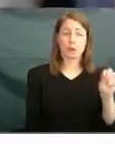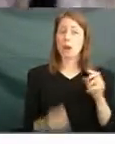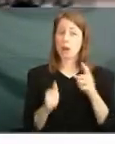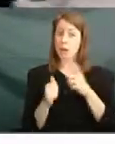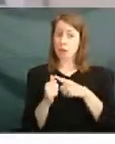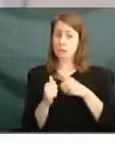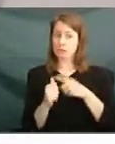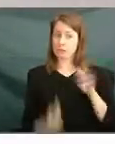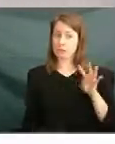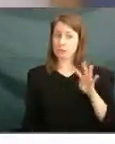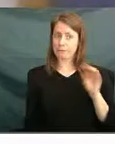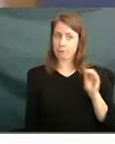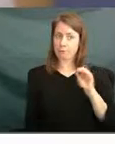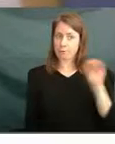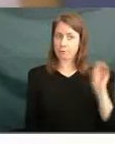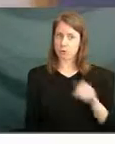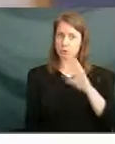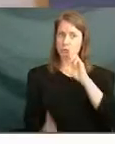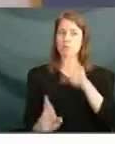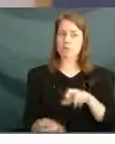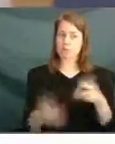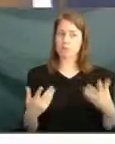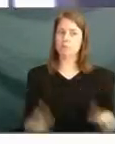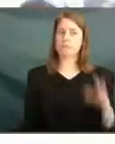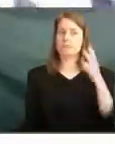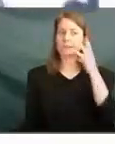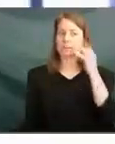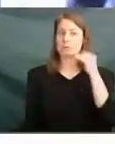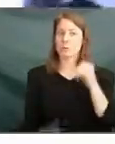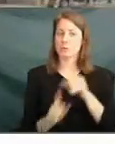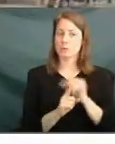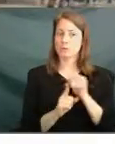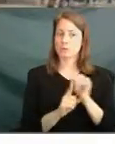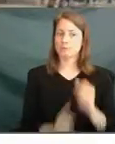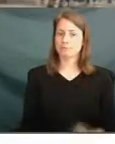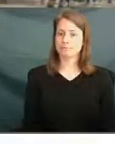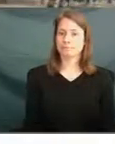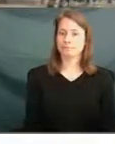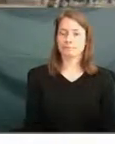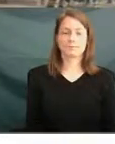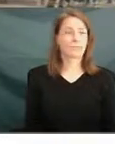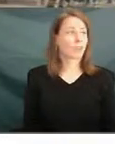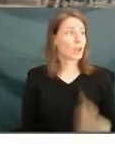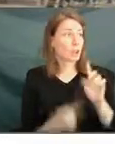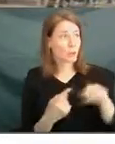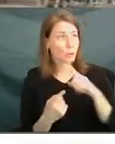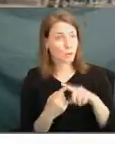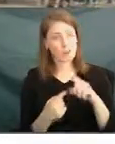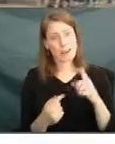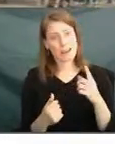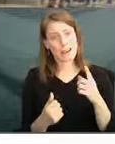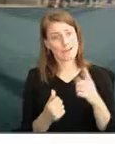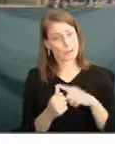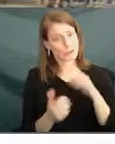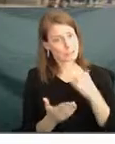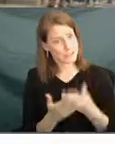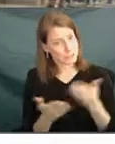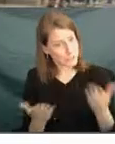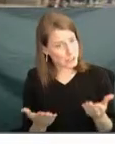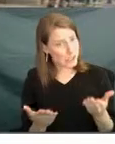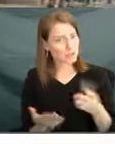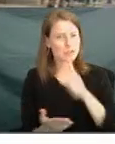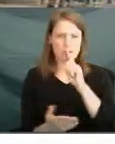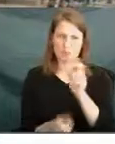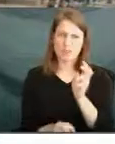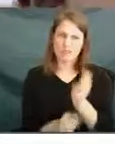When I first came here, it was a really tough environment, and it was difficult to keep the focus on teaching,